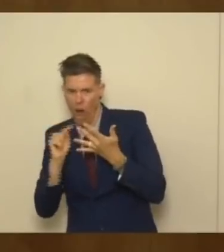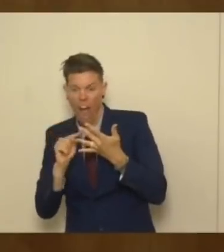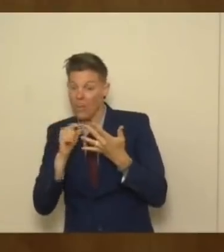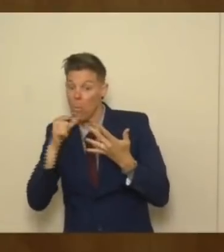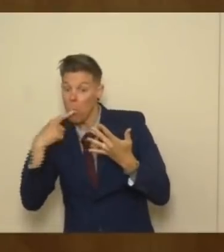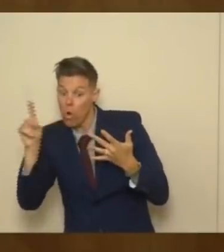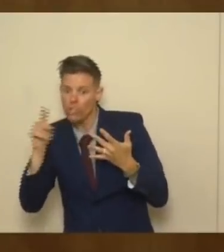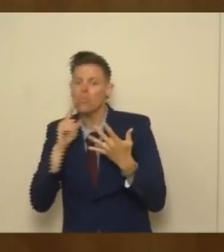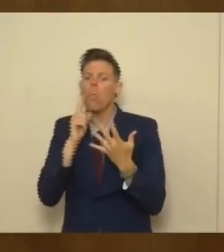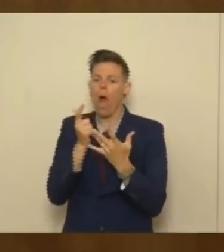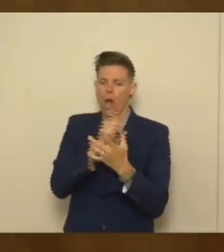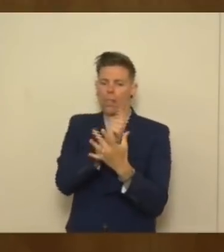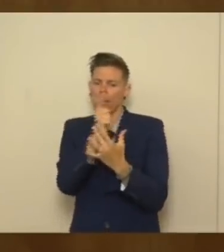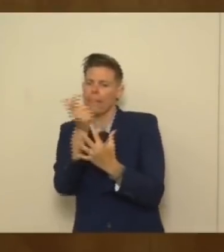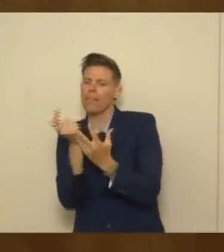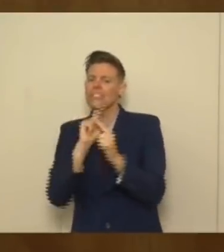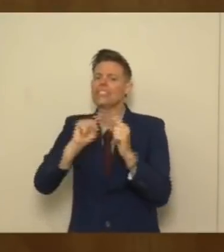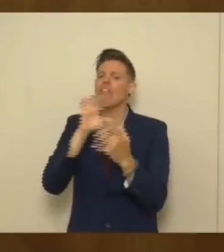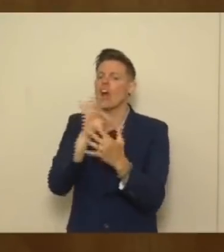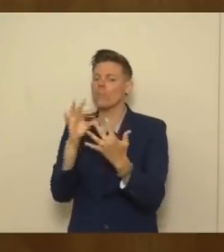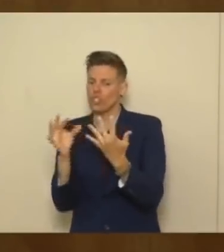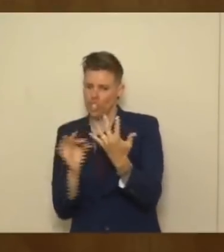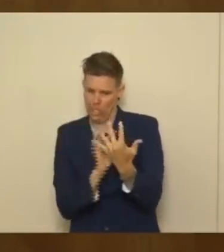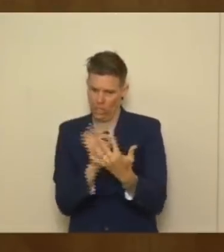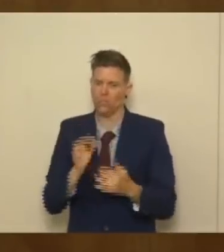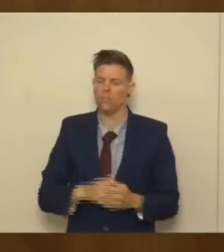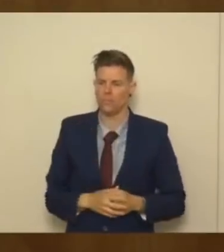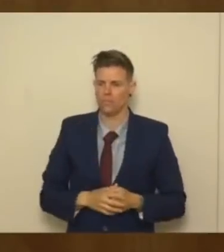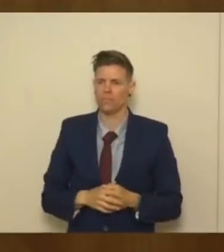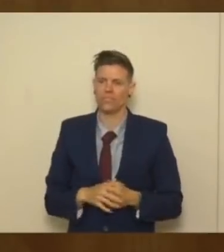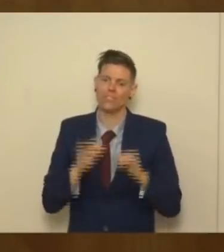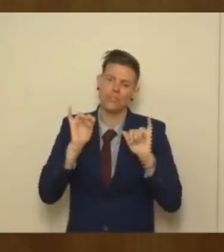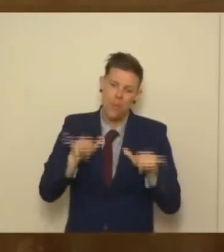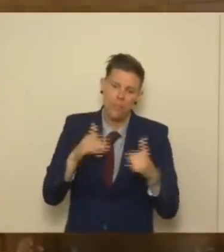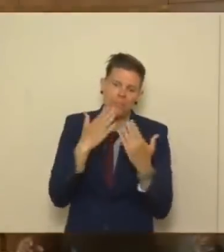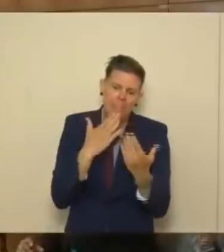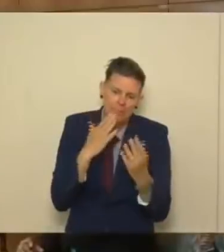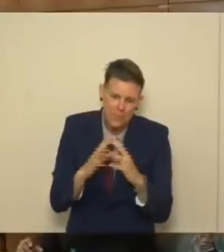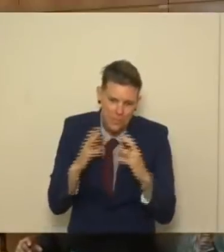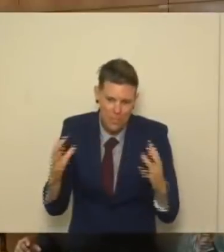we're educating our kids. So thank you very much, Lieutenant Governor.